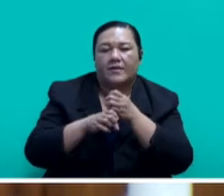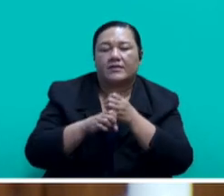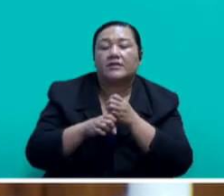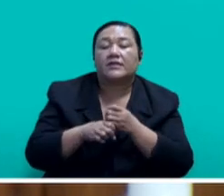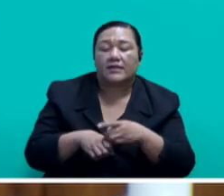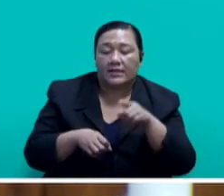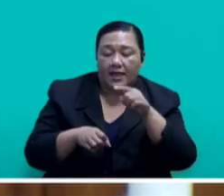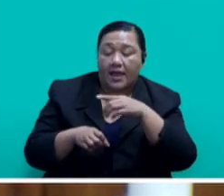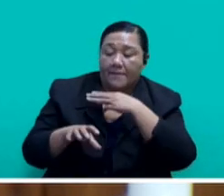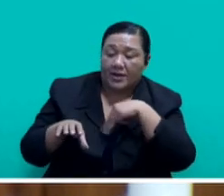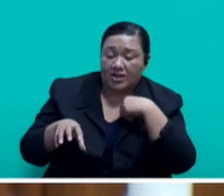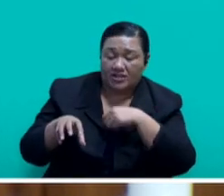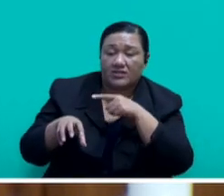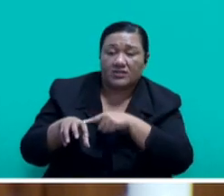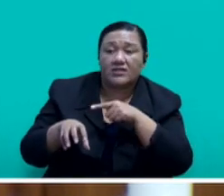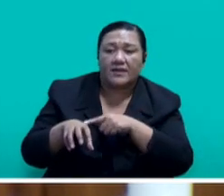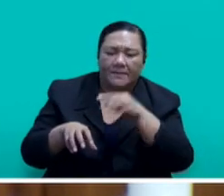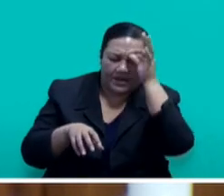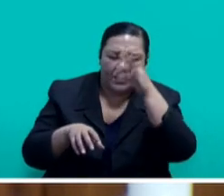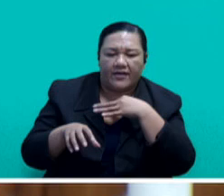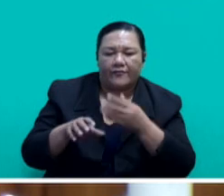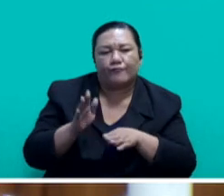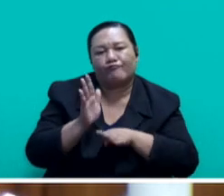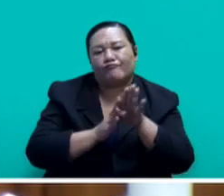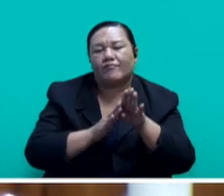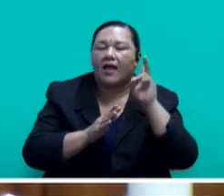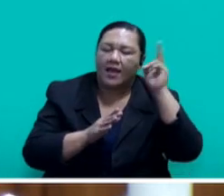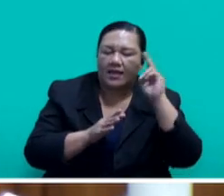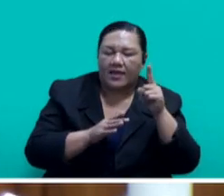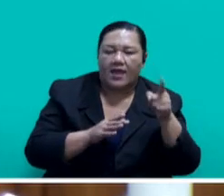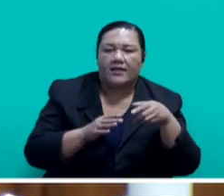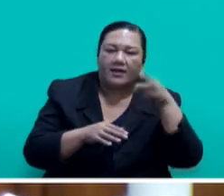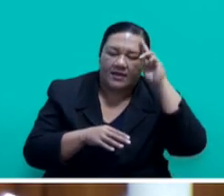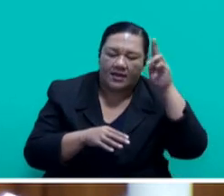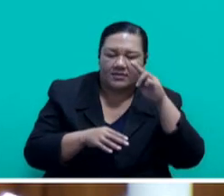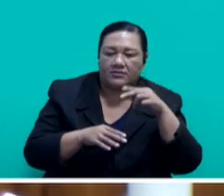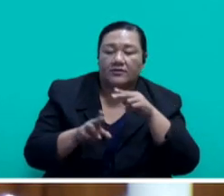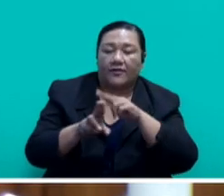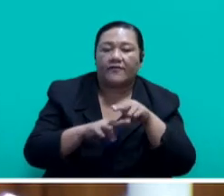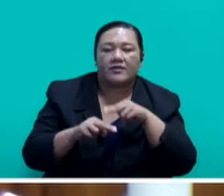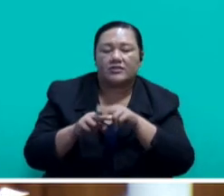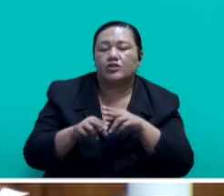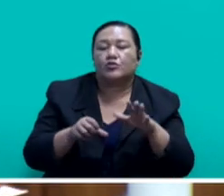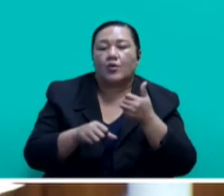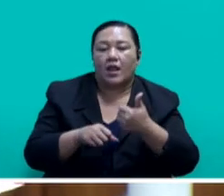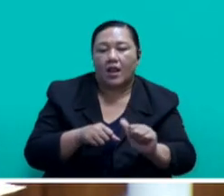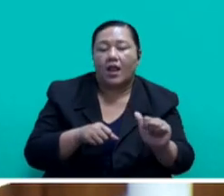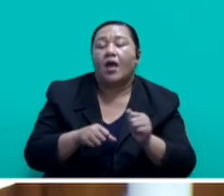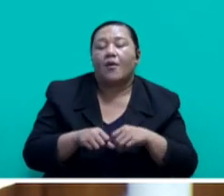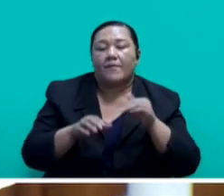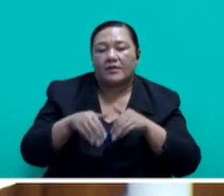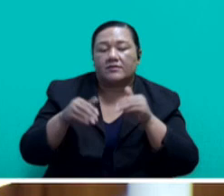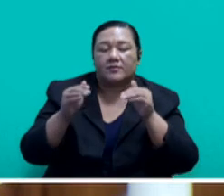nation through the revamping of our tripartite machinery, allowing the spirit of tripartism and good